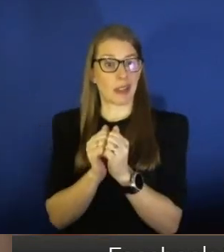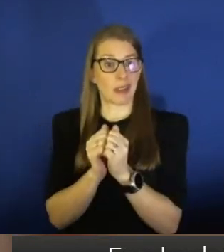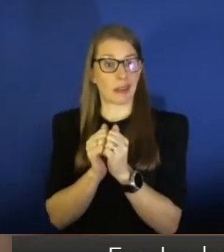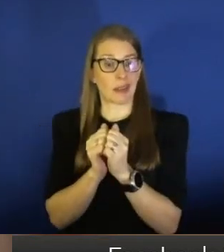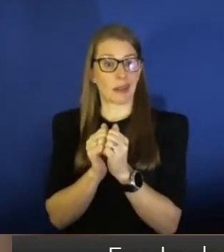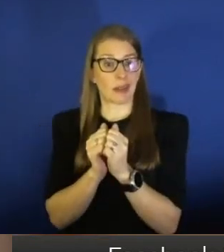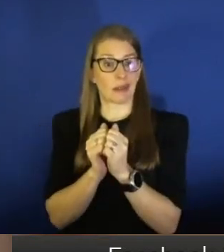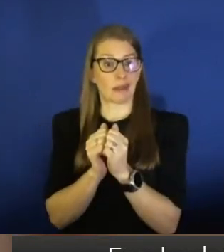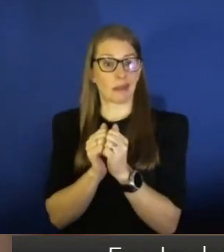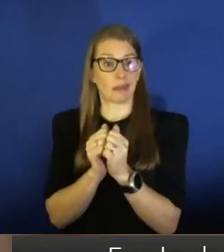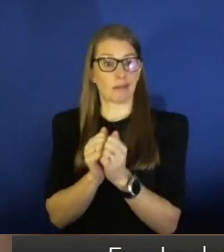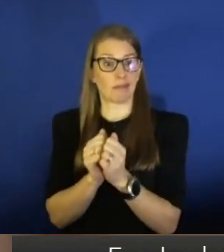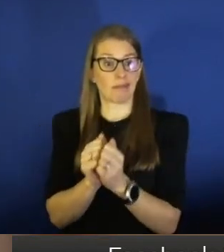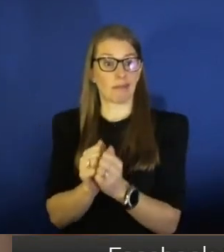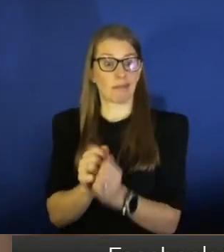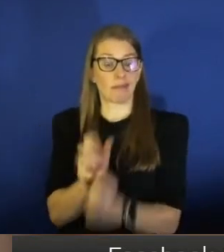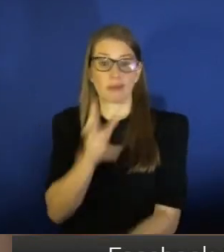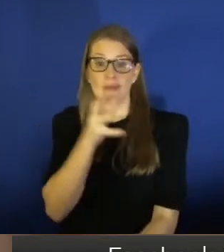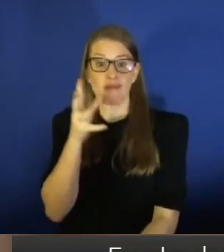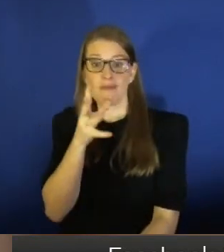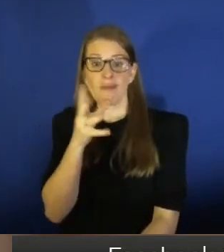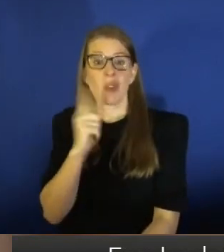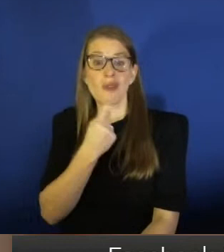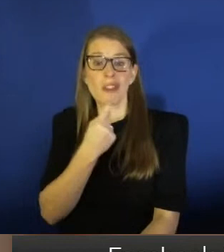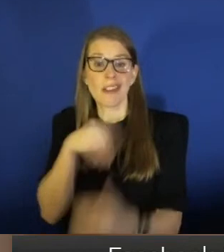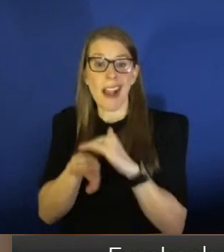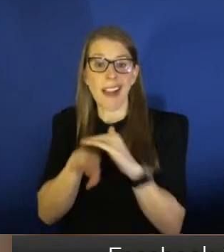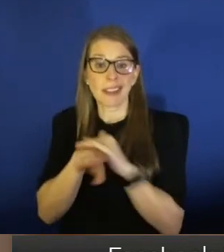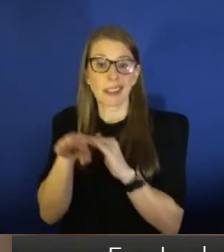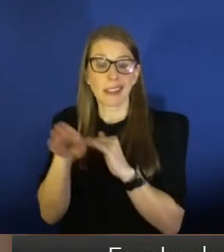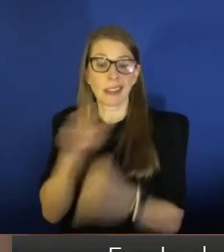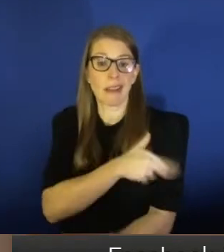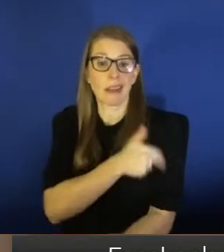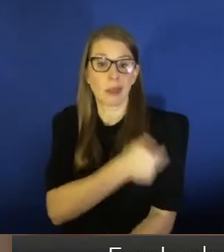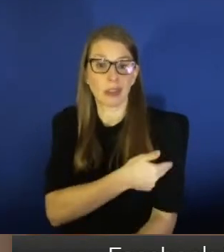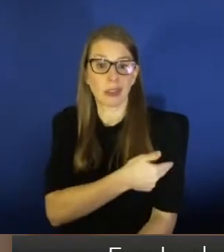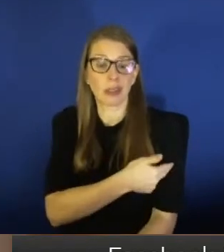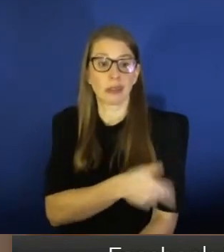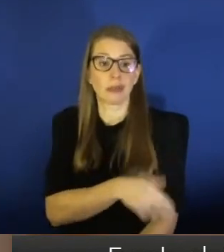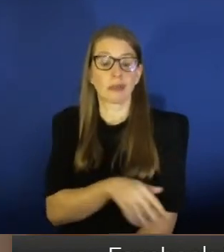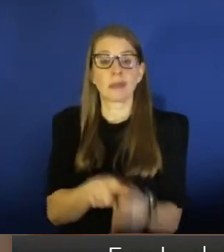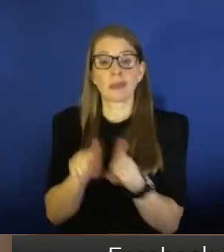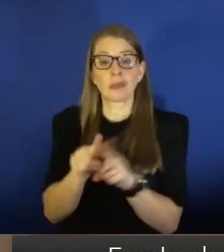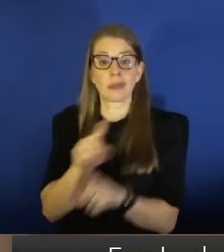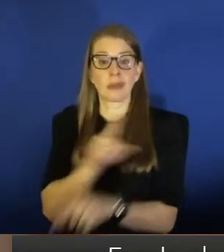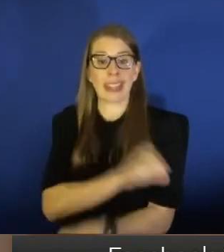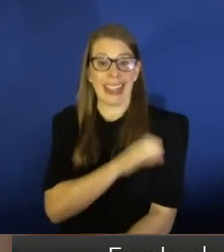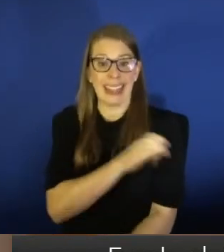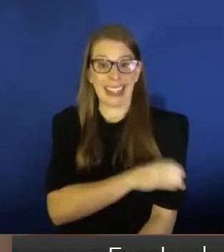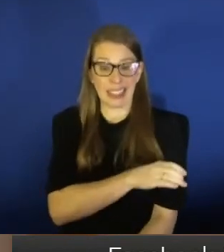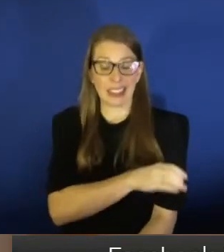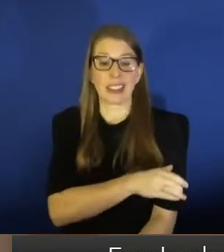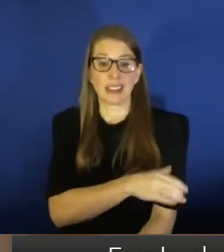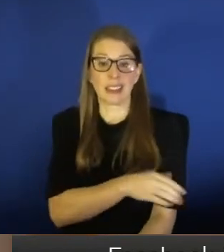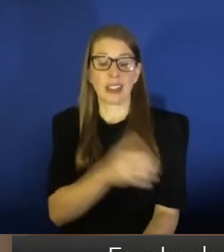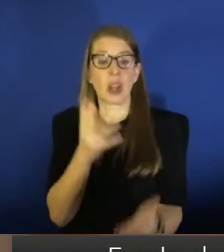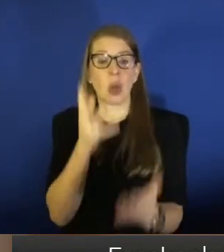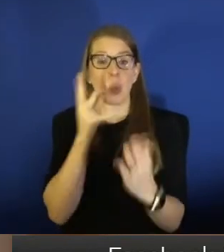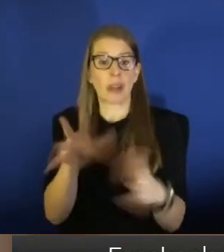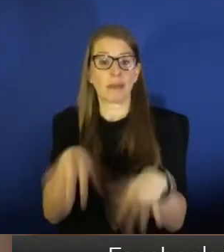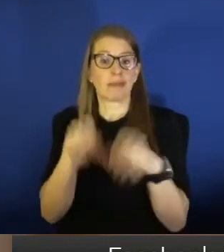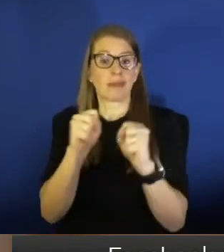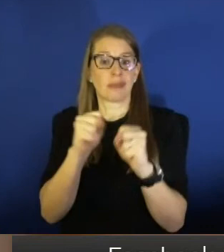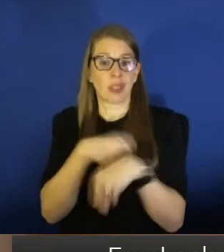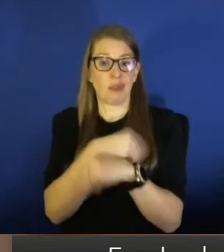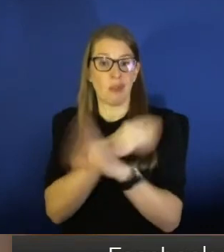our rural critical access hospitals and the clinics, and we may be doing that virtually.